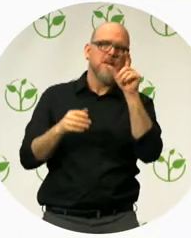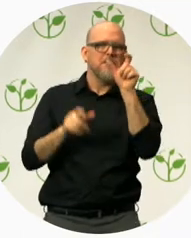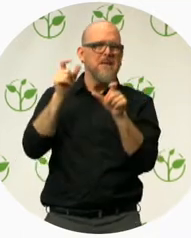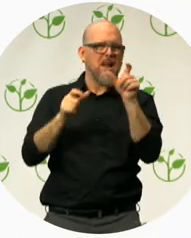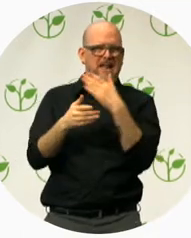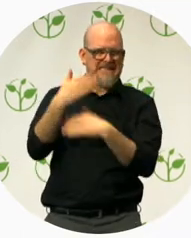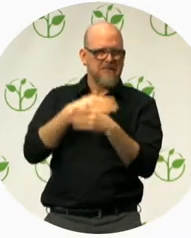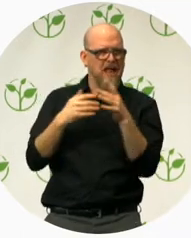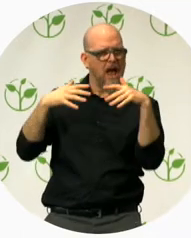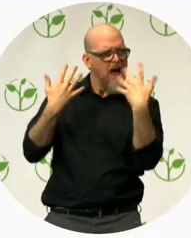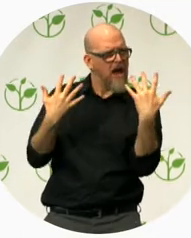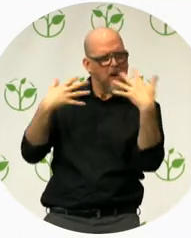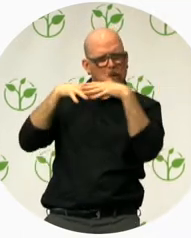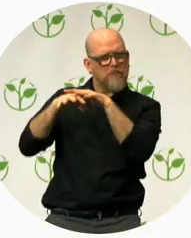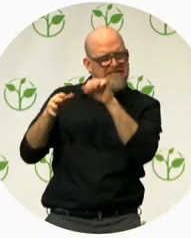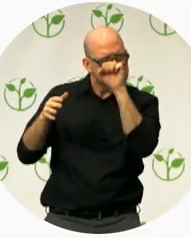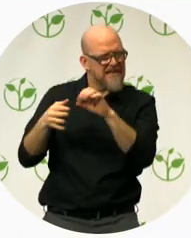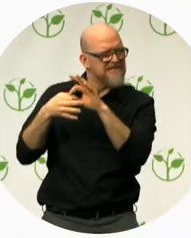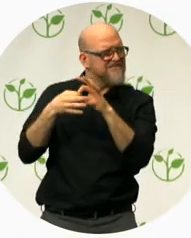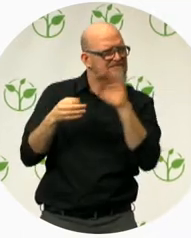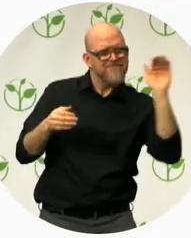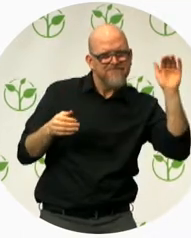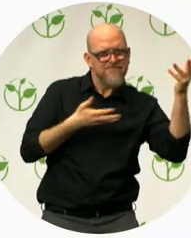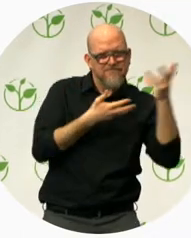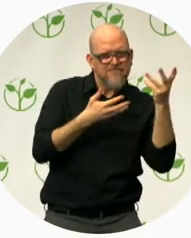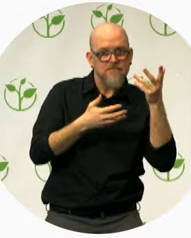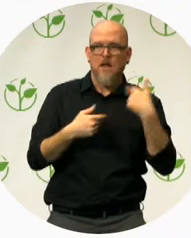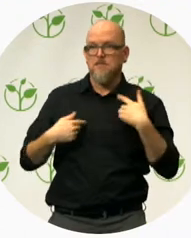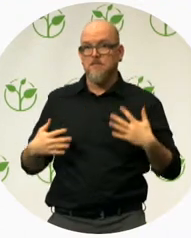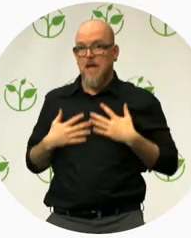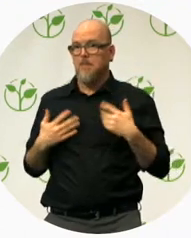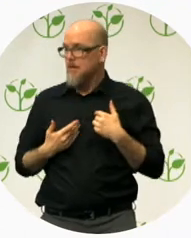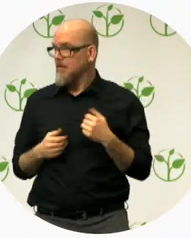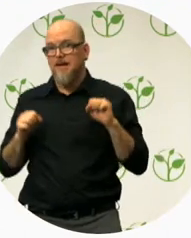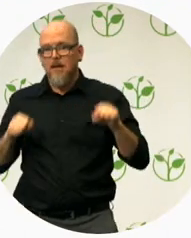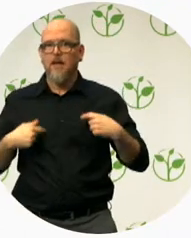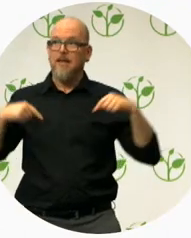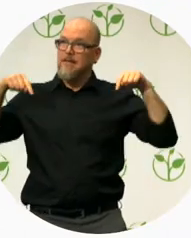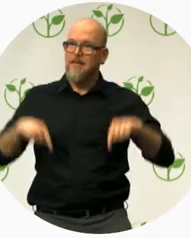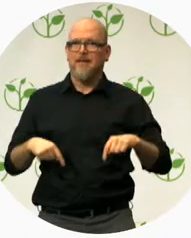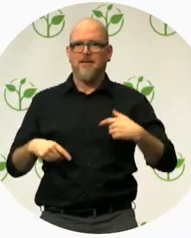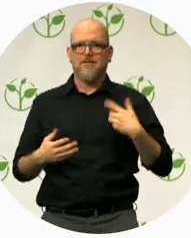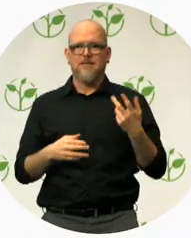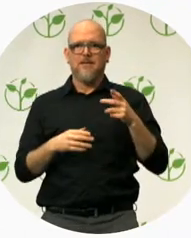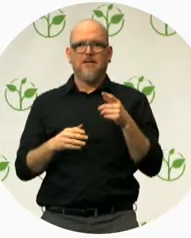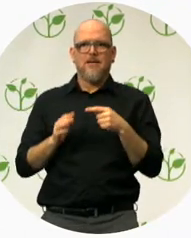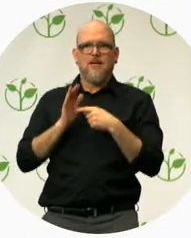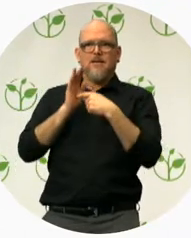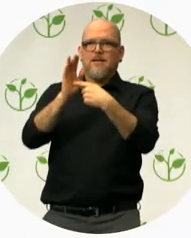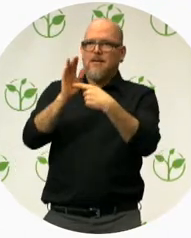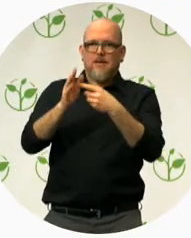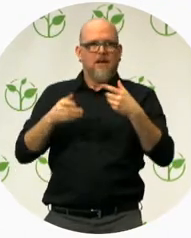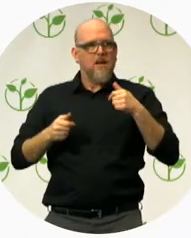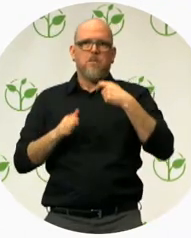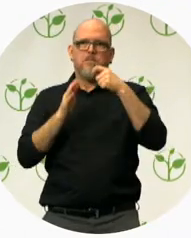panel with David, Christopher, and being led by Michael. Thank you,